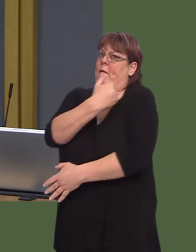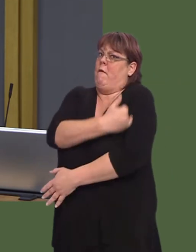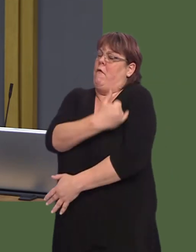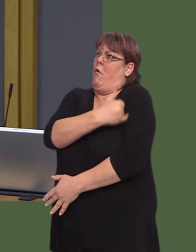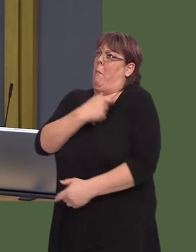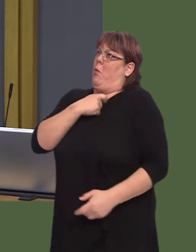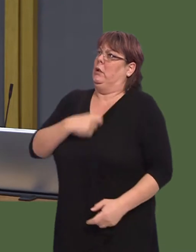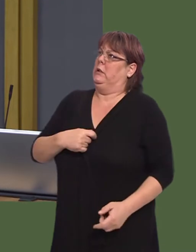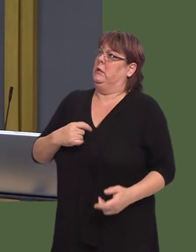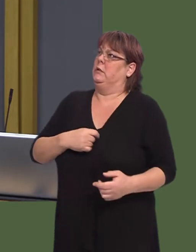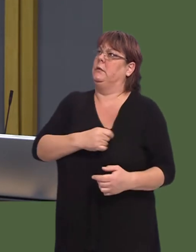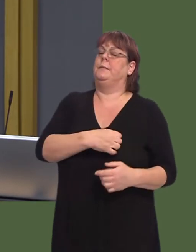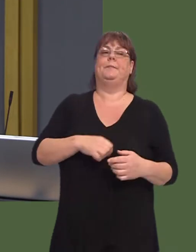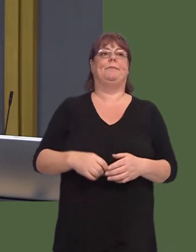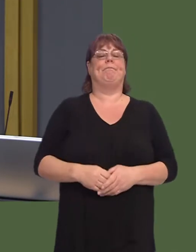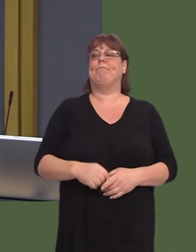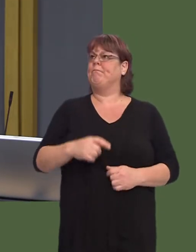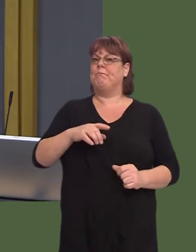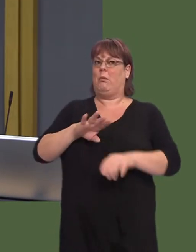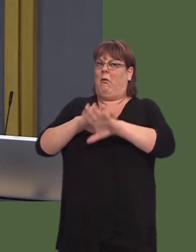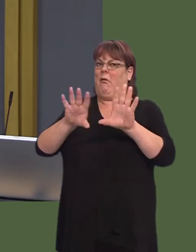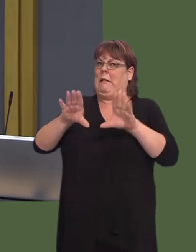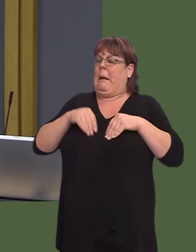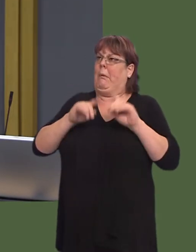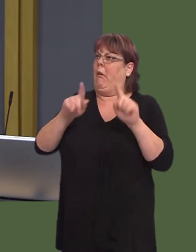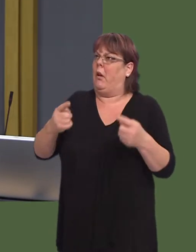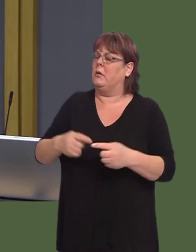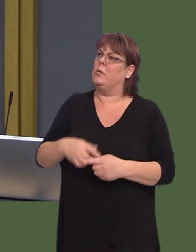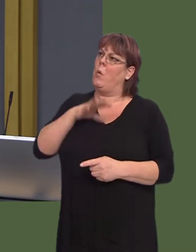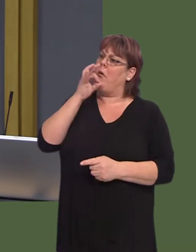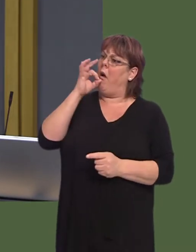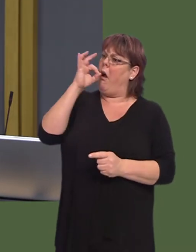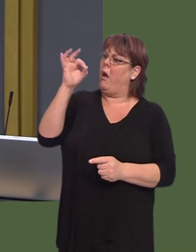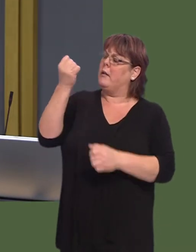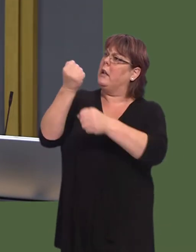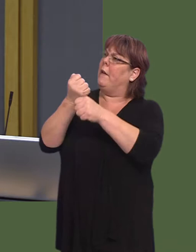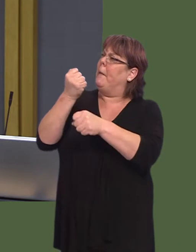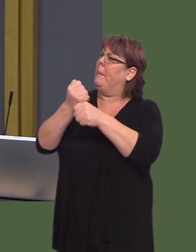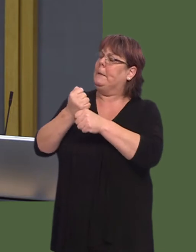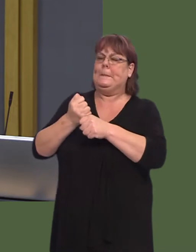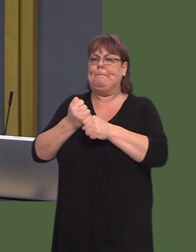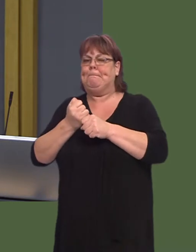vulnerable patient. This is clearly unacceptable. So what action will the government take to